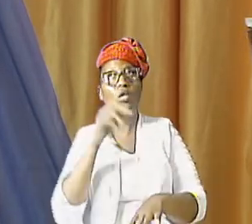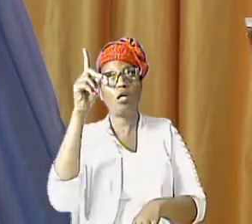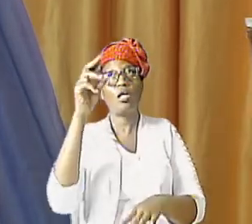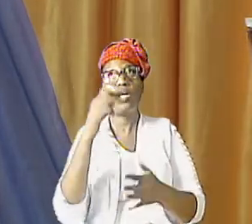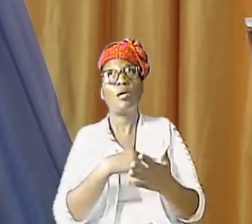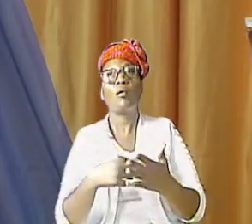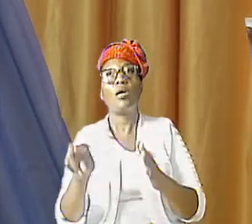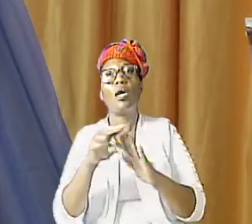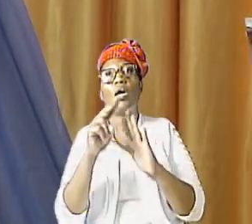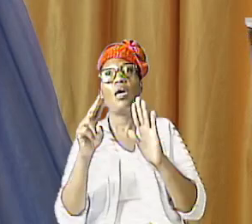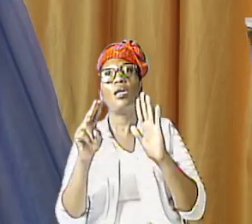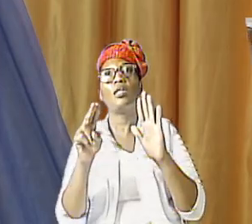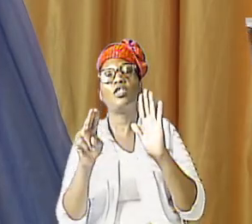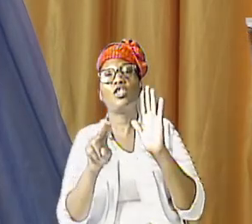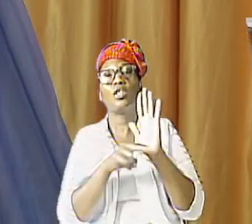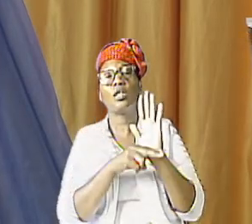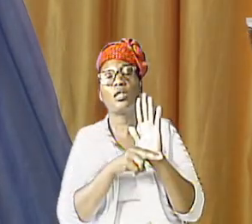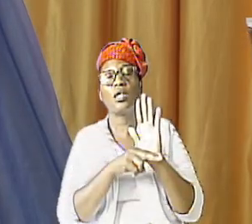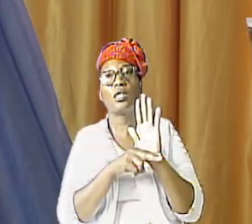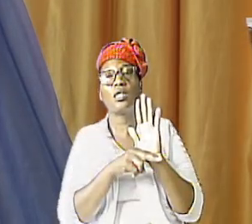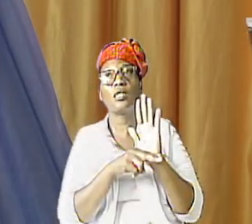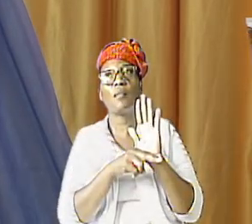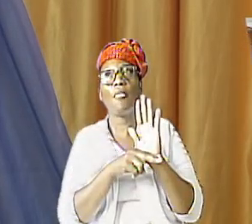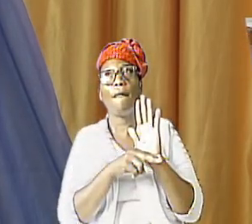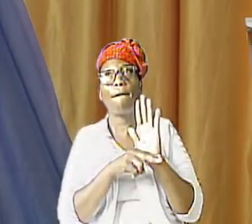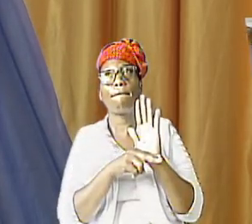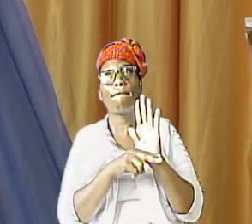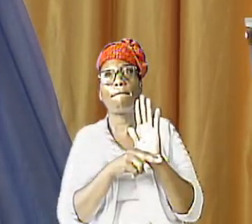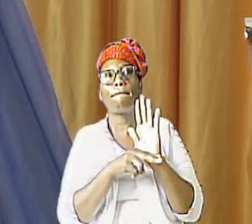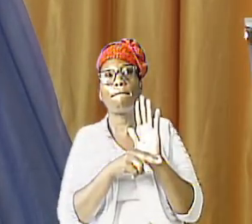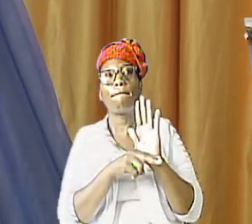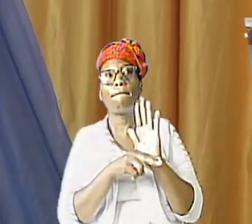righteousness, and his righteousness sustained him."